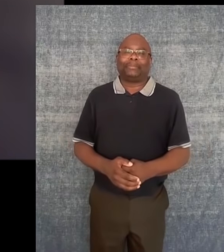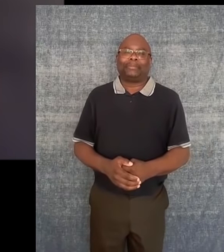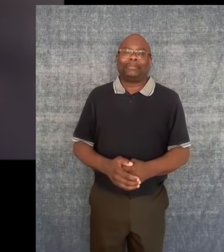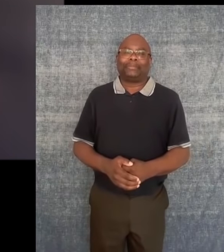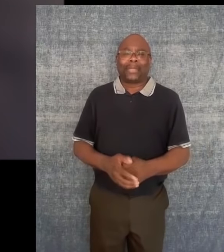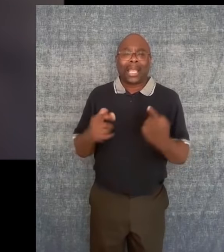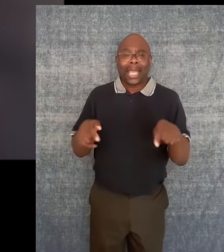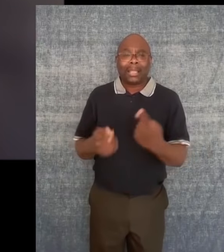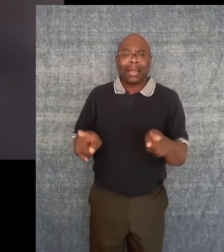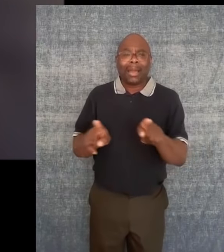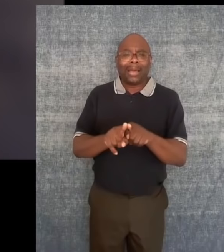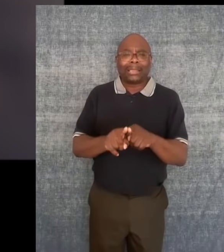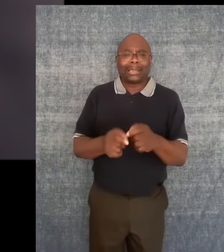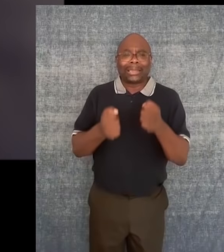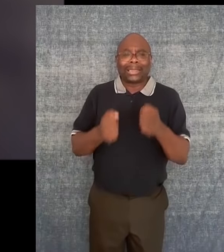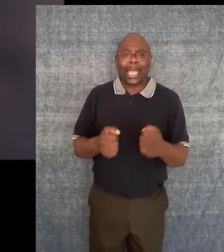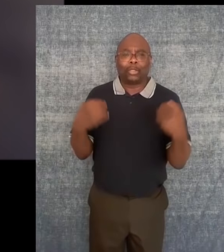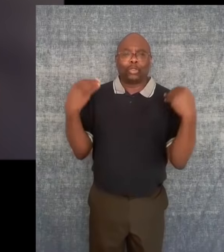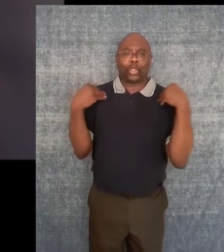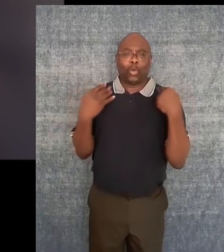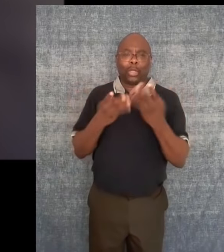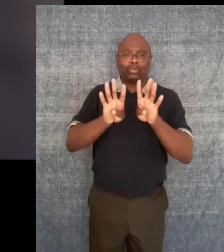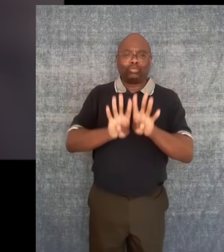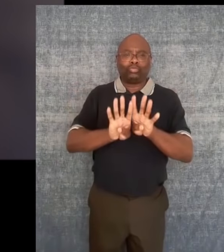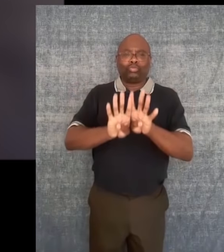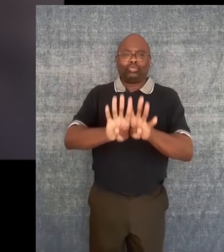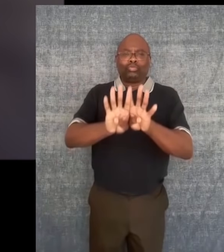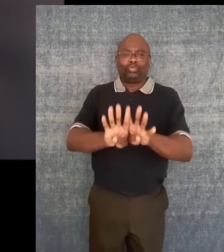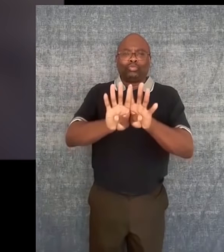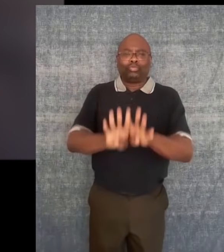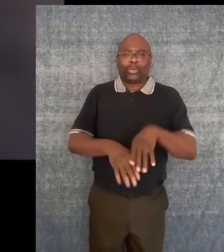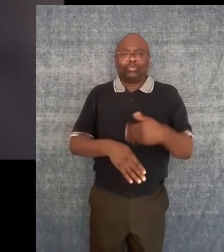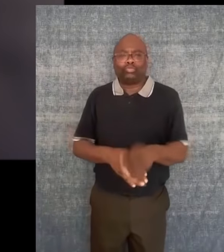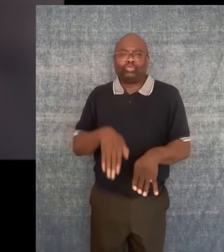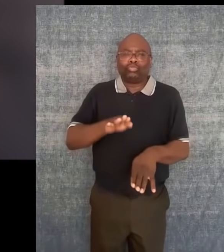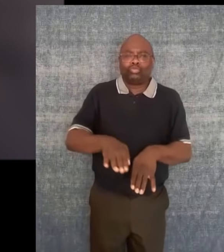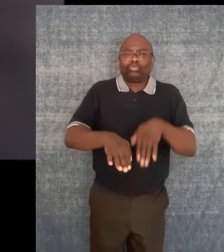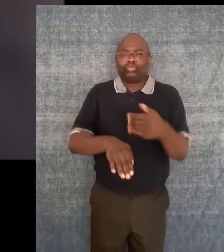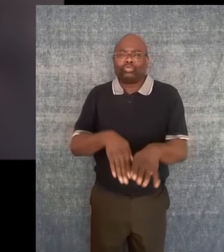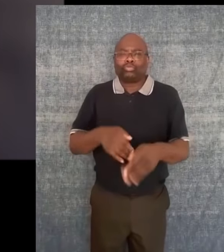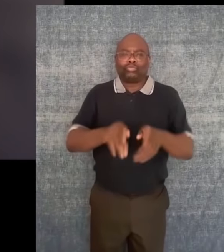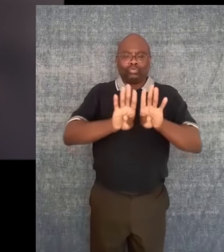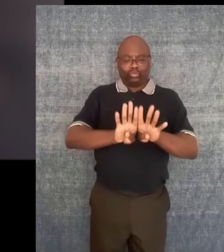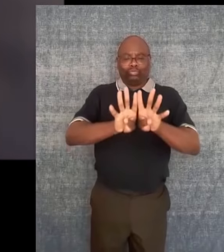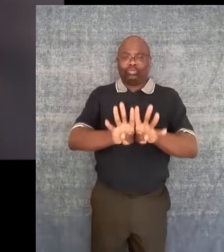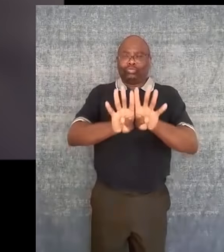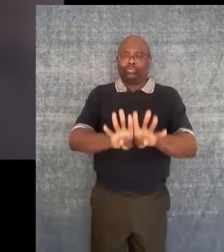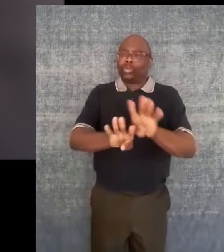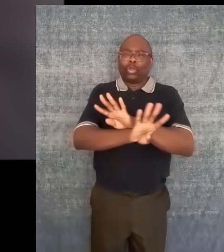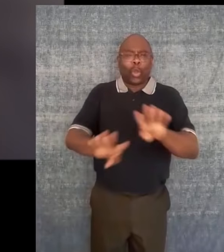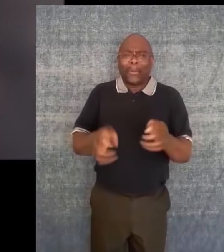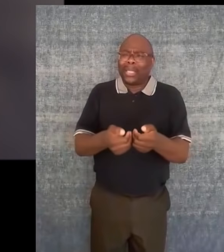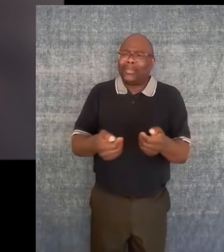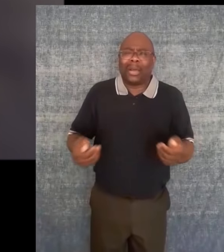Let us stand shoulder to shoulder. Let us walk side by side. Let us not be